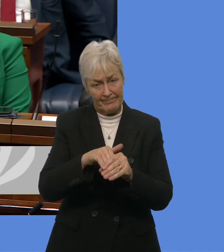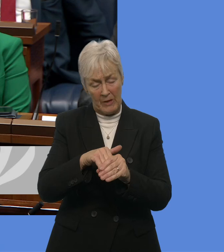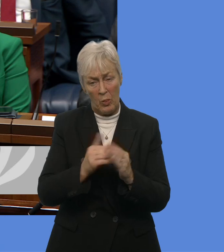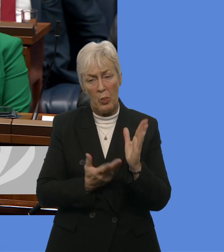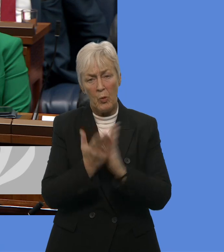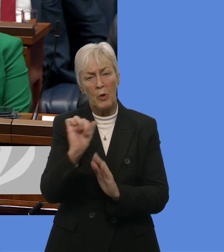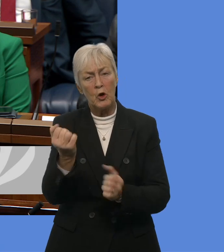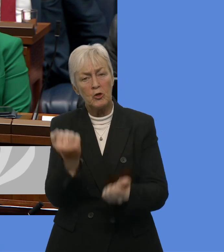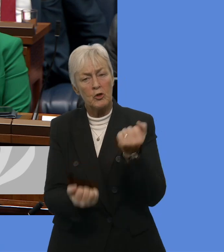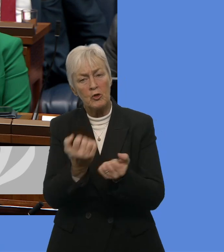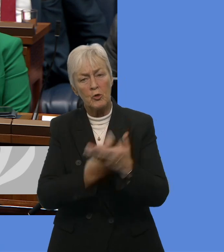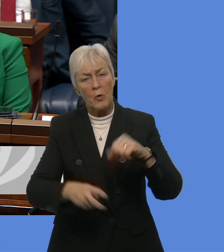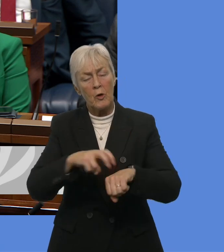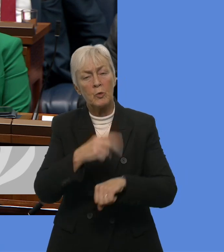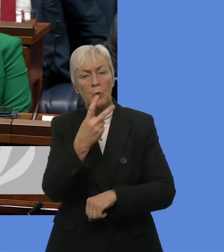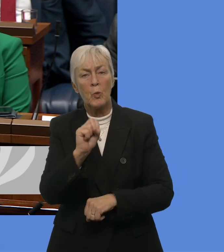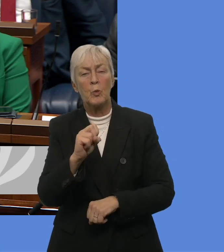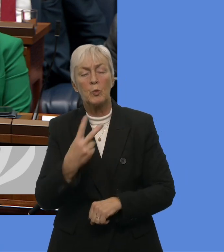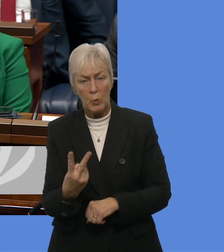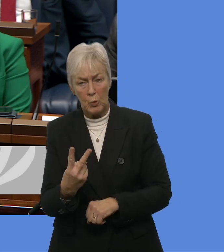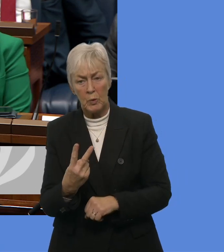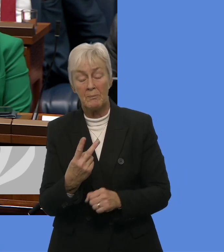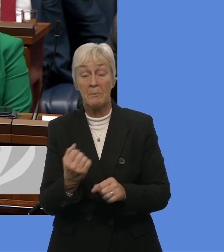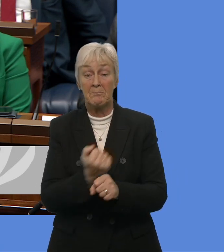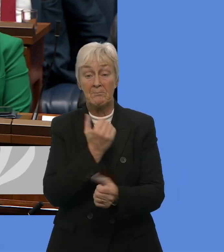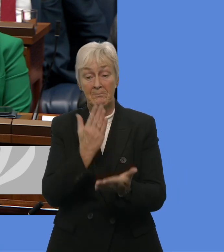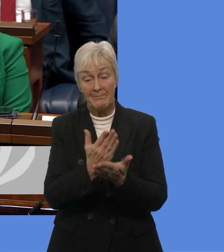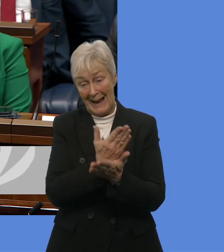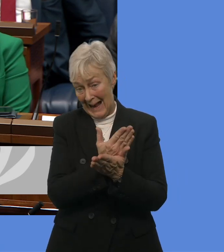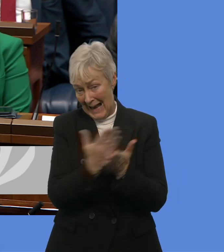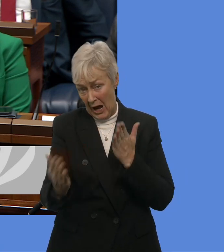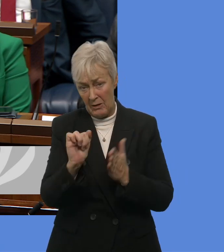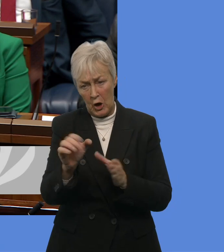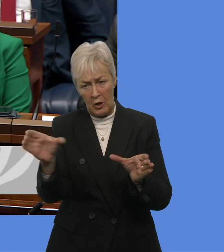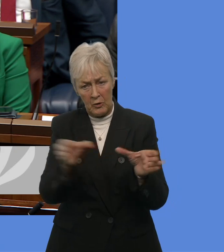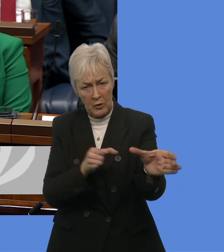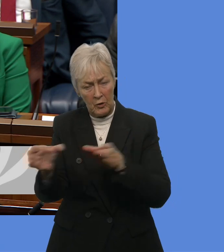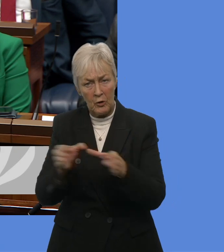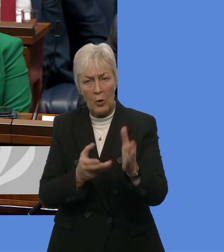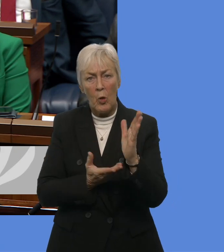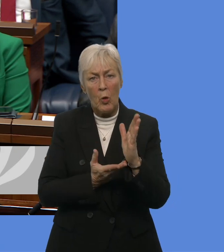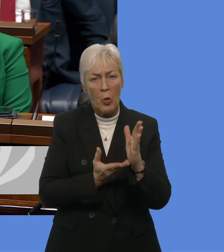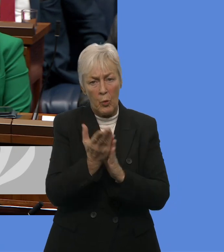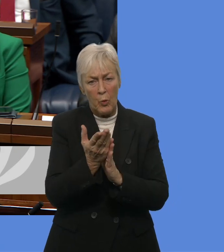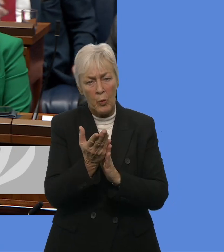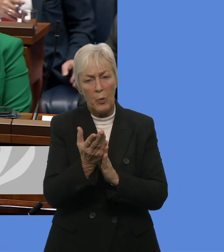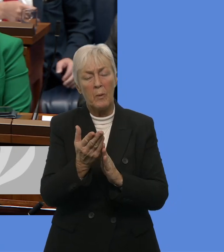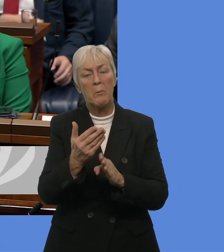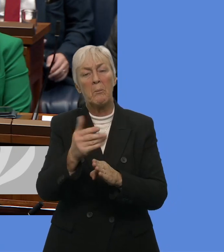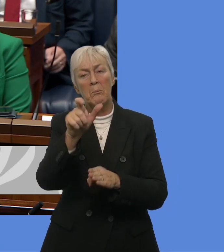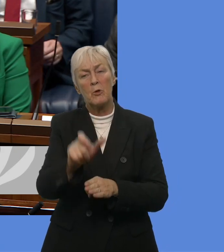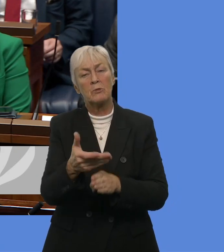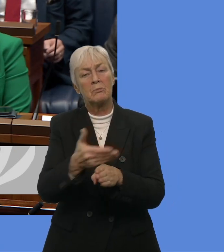Northern Ireland Act of 2002. I would make clear that this was a nomination nominated by the Lady Chief